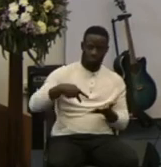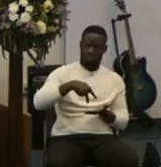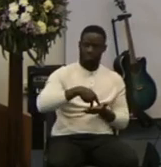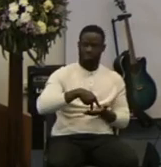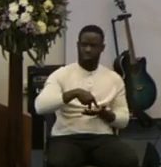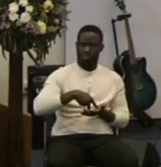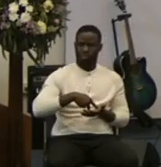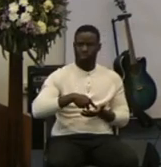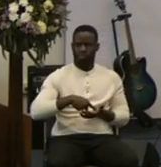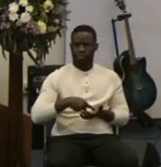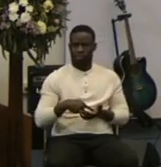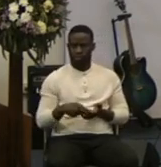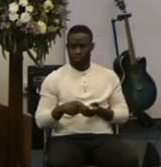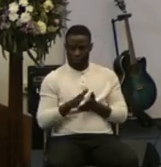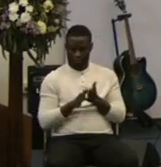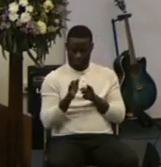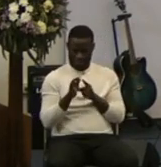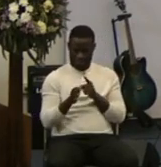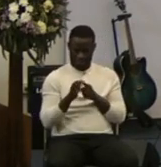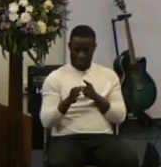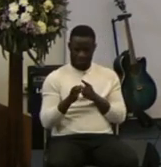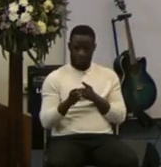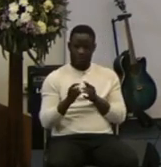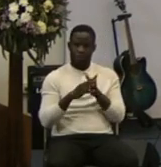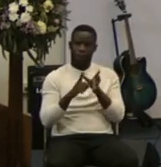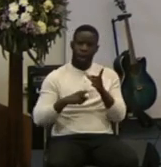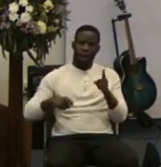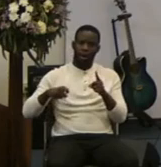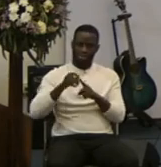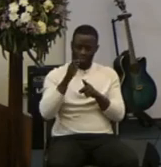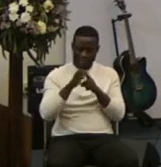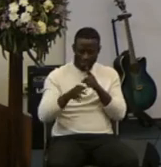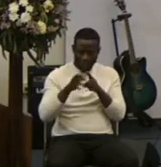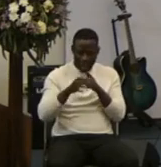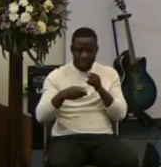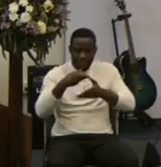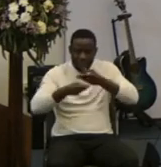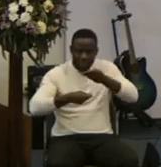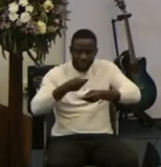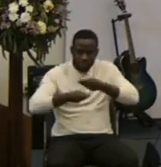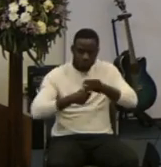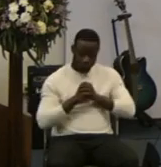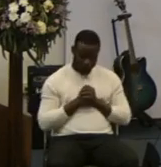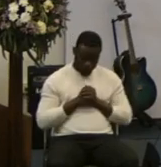He tells us a lovely little detail. I love Mark for his lovely little details.